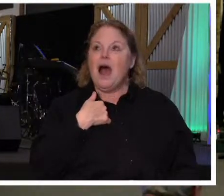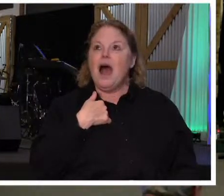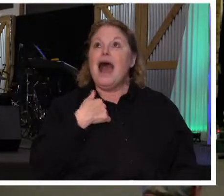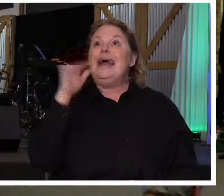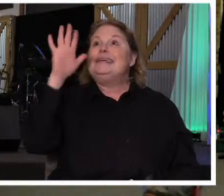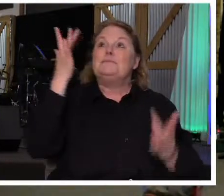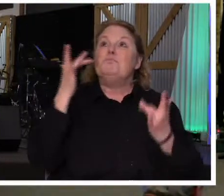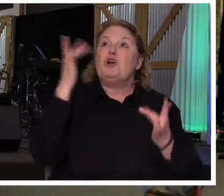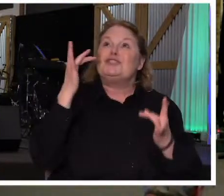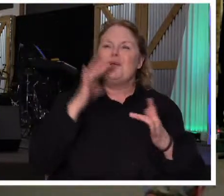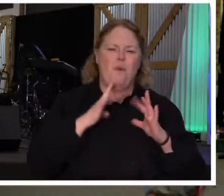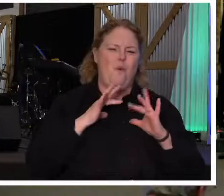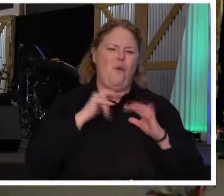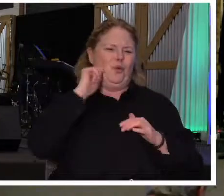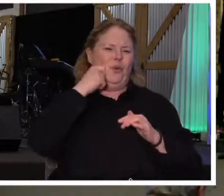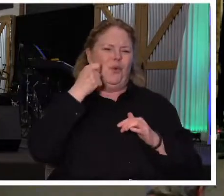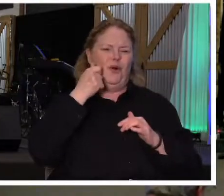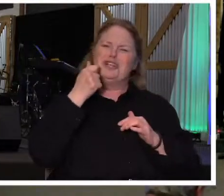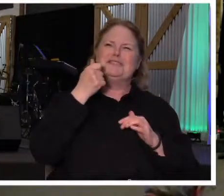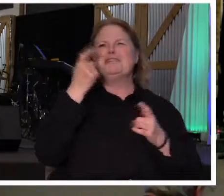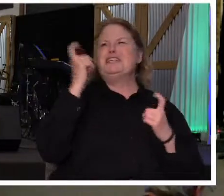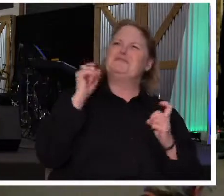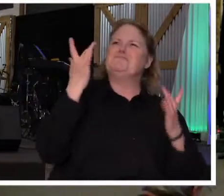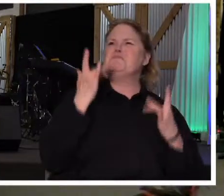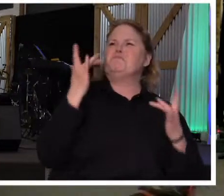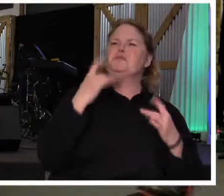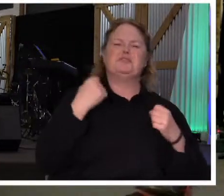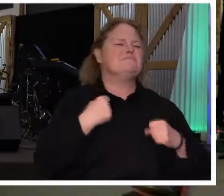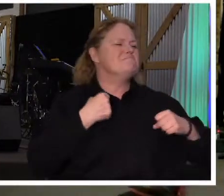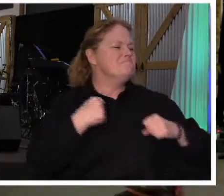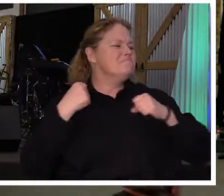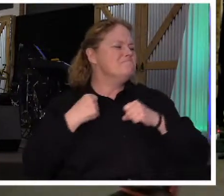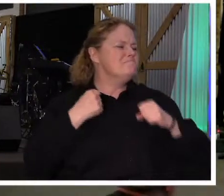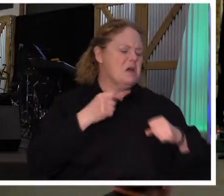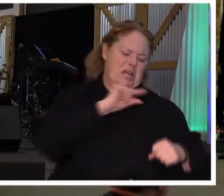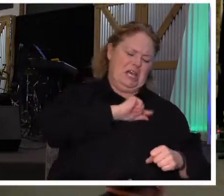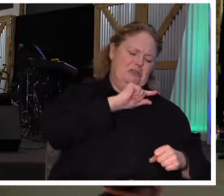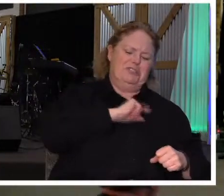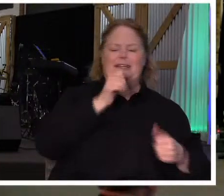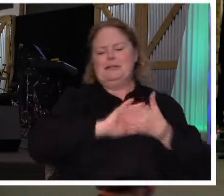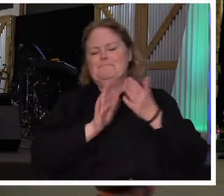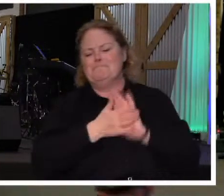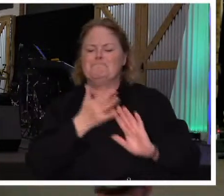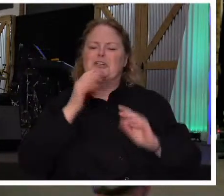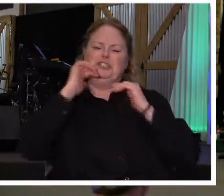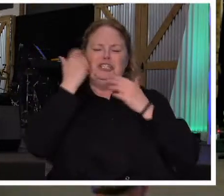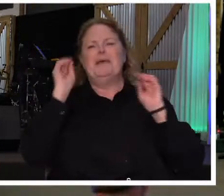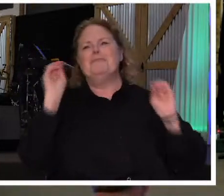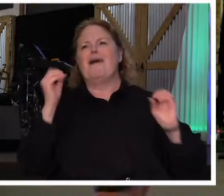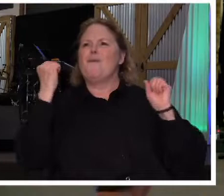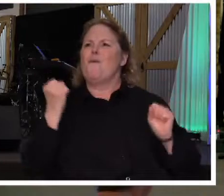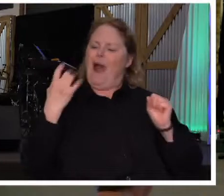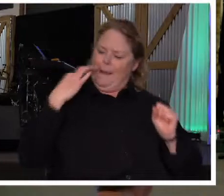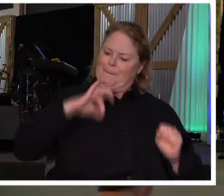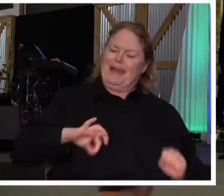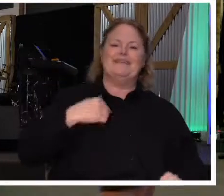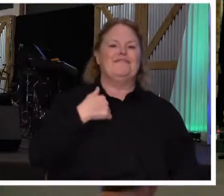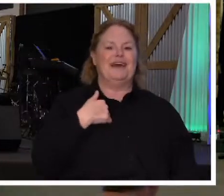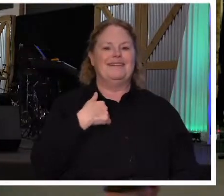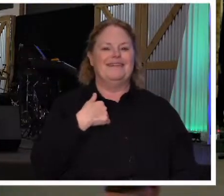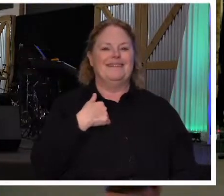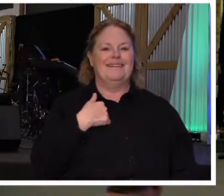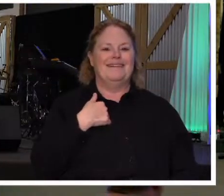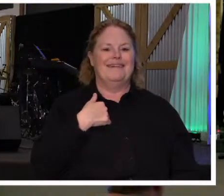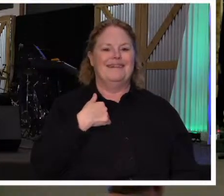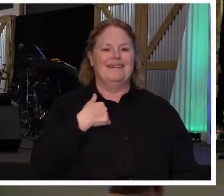the mercy of God selfishly because we approach it from the idea that I came in guilty and I leave shame-free. He's relieved that of me.